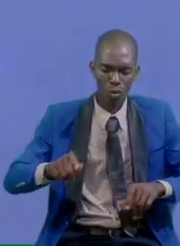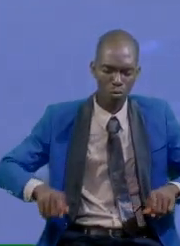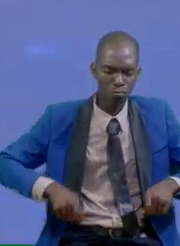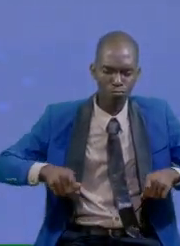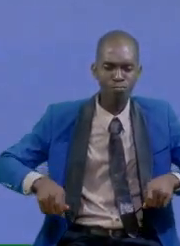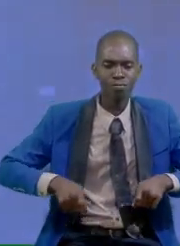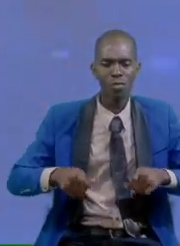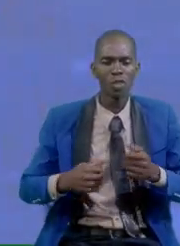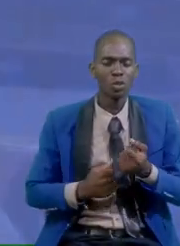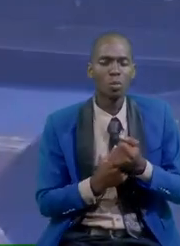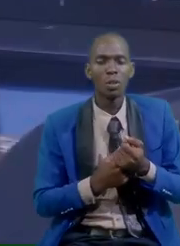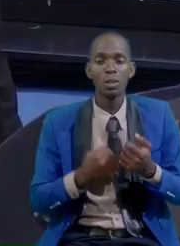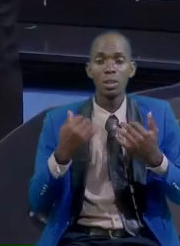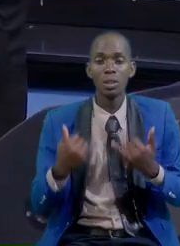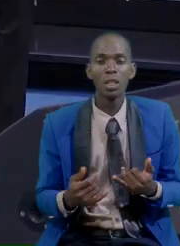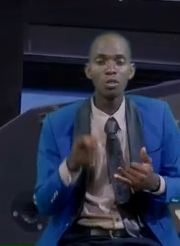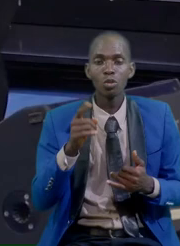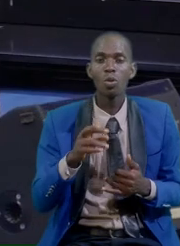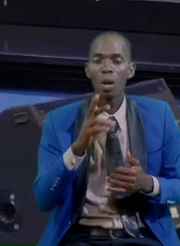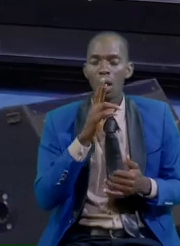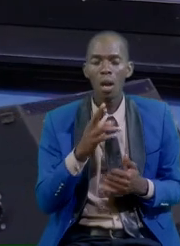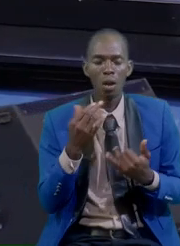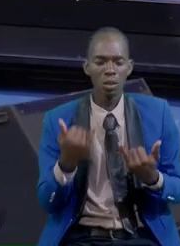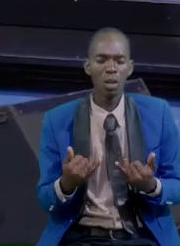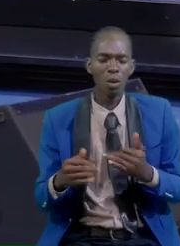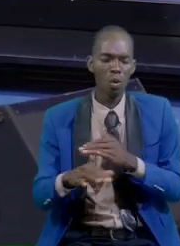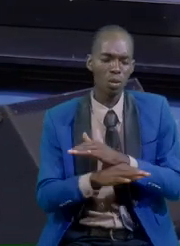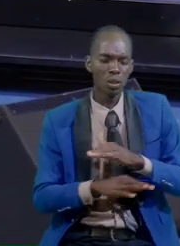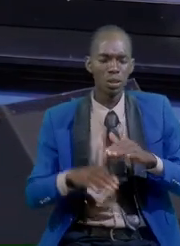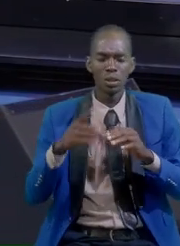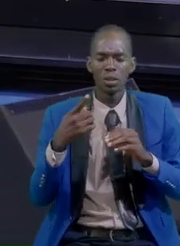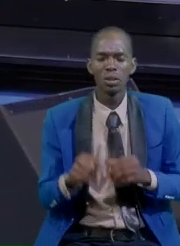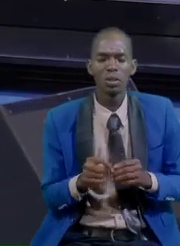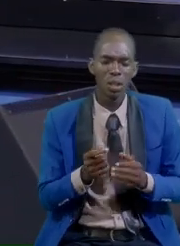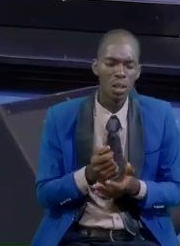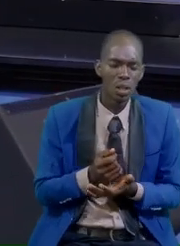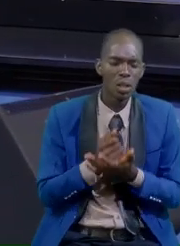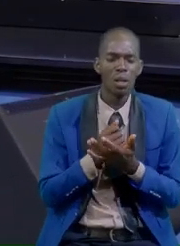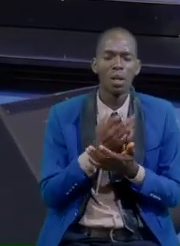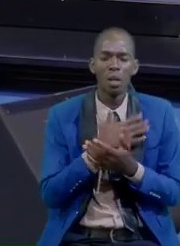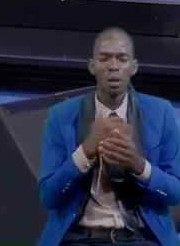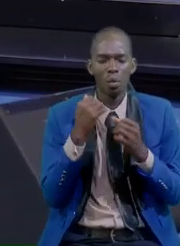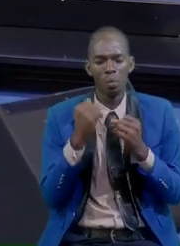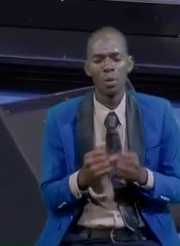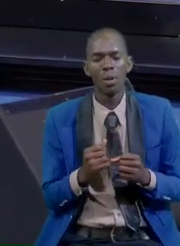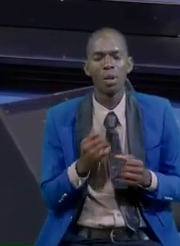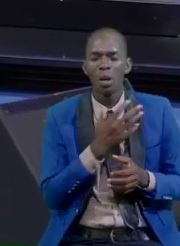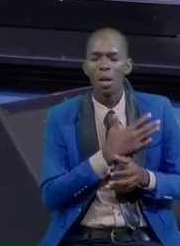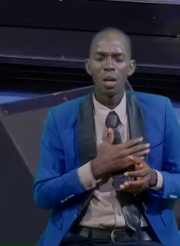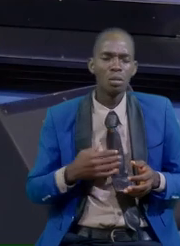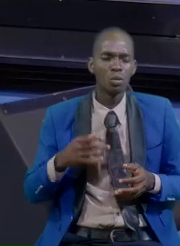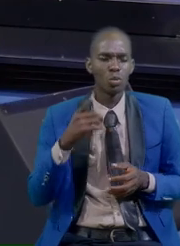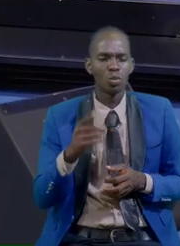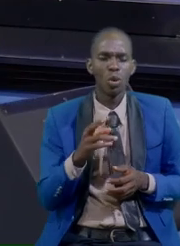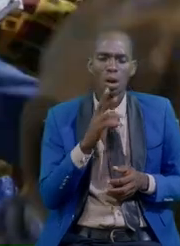the power and the help of the crutches. The crutches are over there, and they are thrown away, and you're standing,